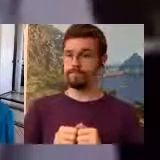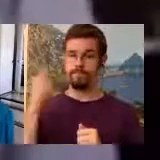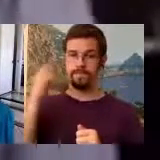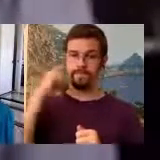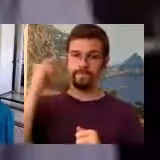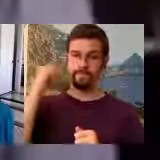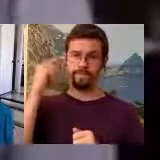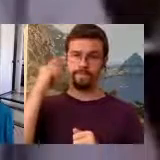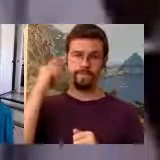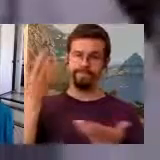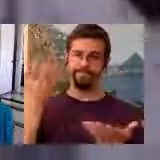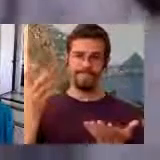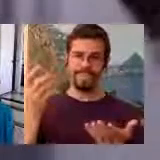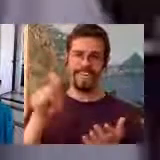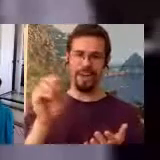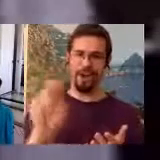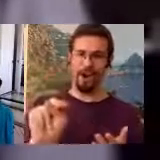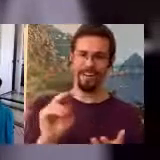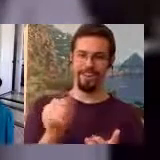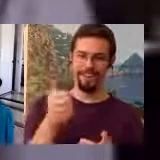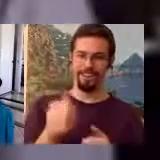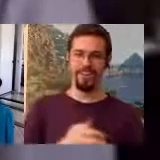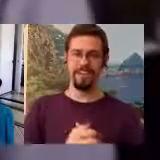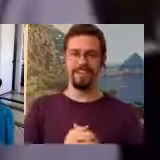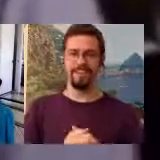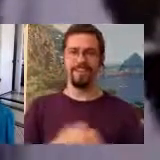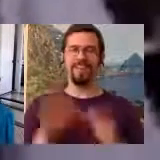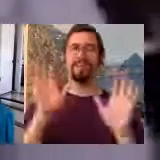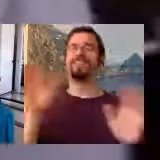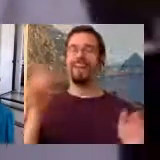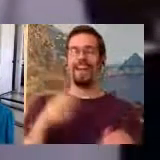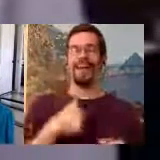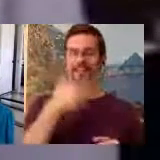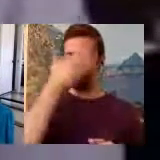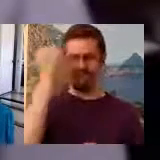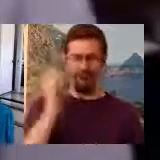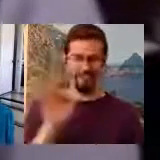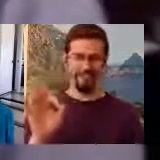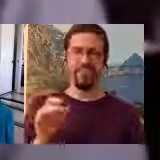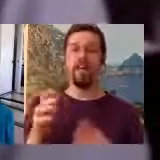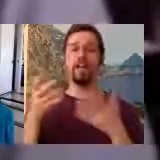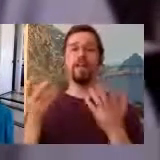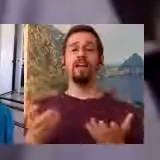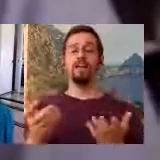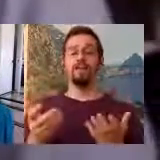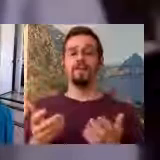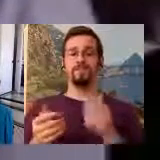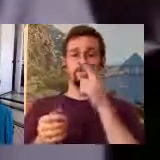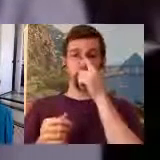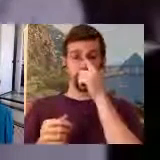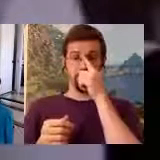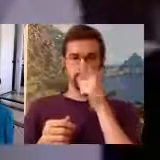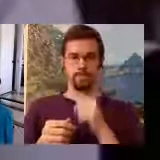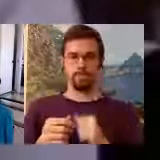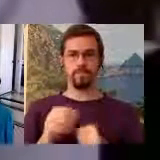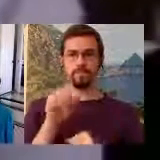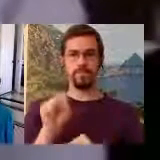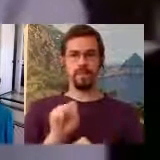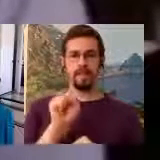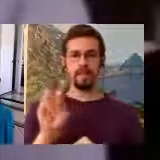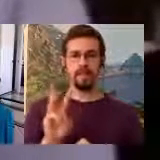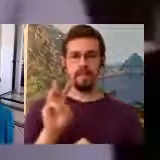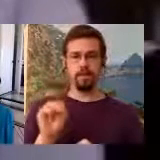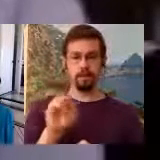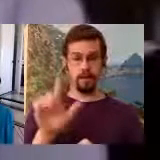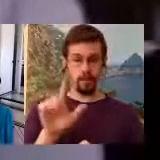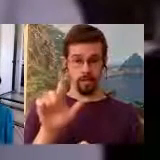Oh, we can't hear you, darn. I'm sorry. Just turned on my mic. The SignWriting Markup Language, yeah. It's an older